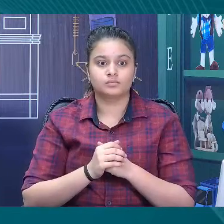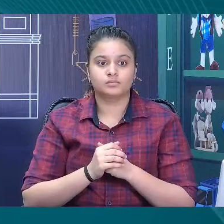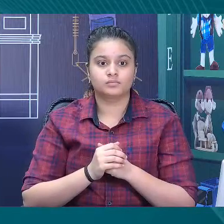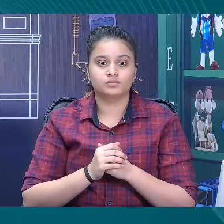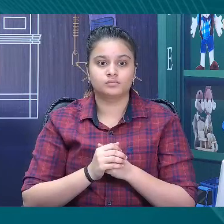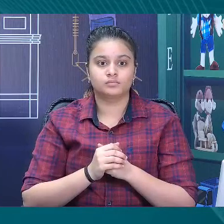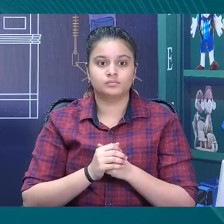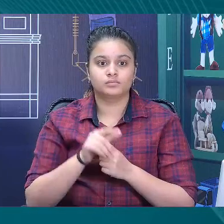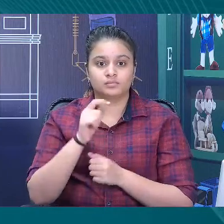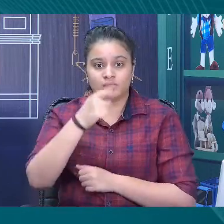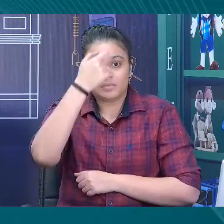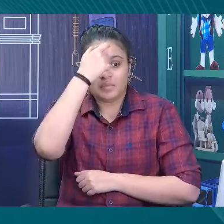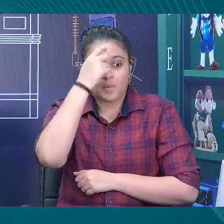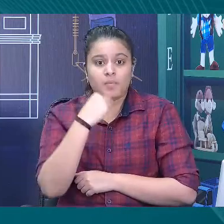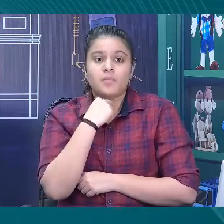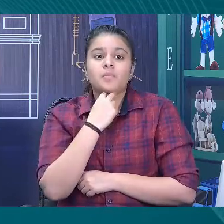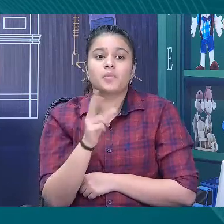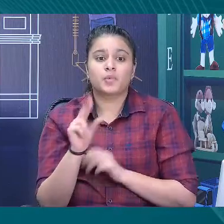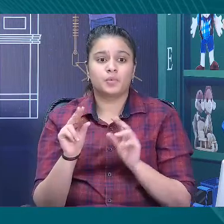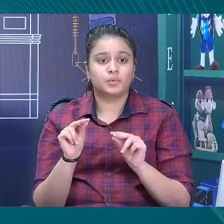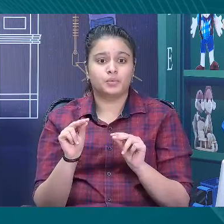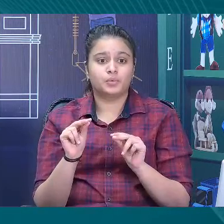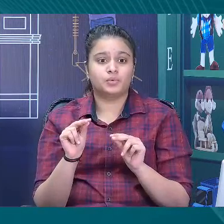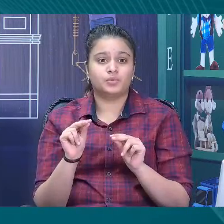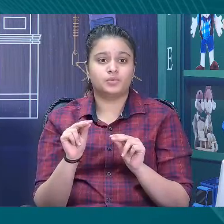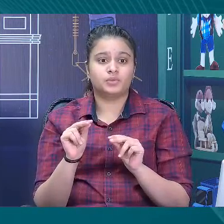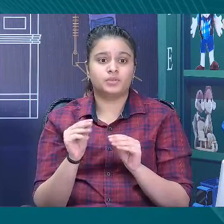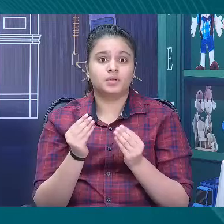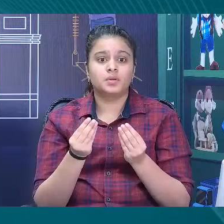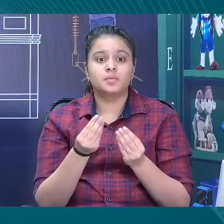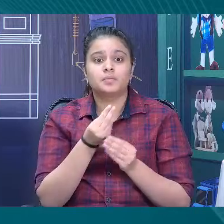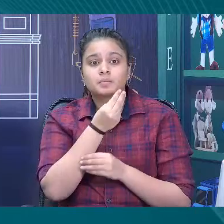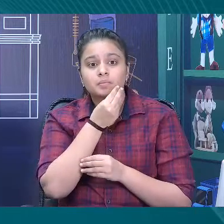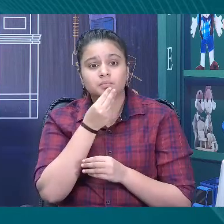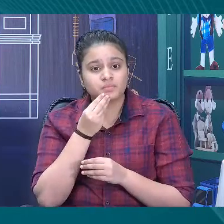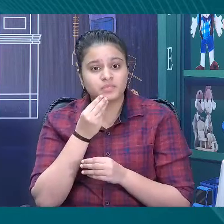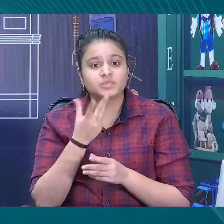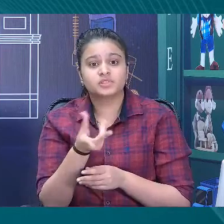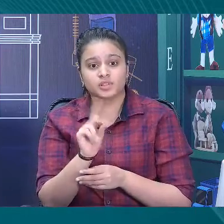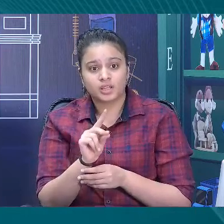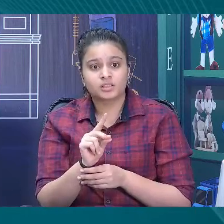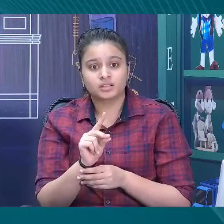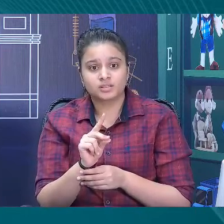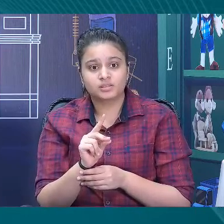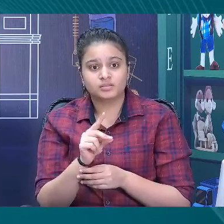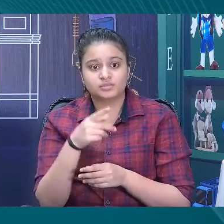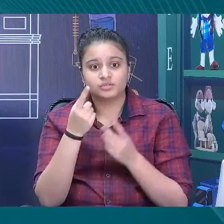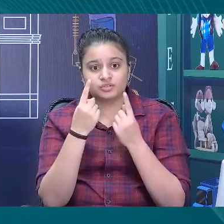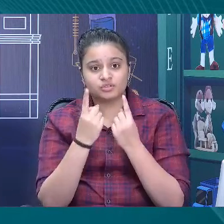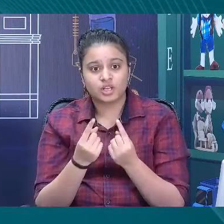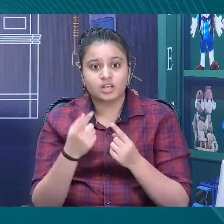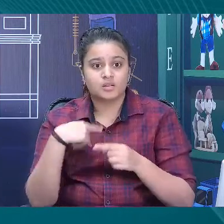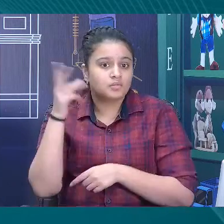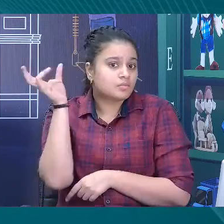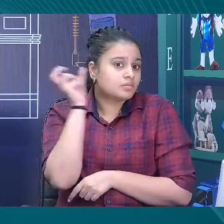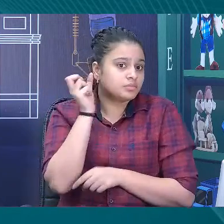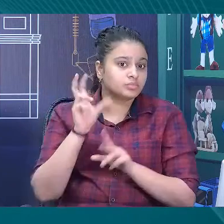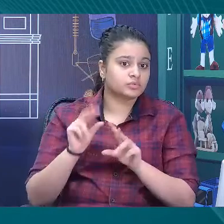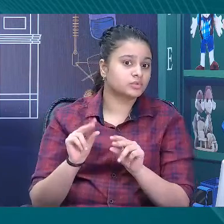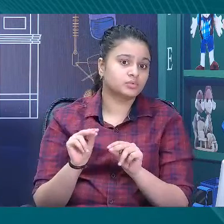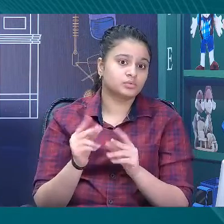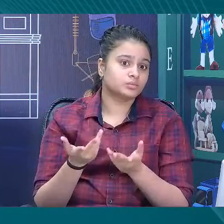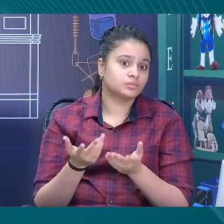ma'am, we have a problem with the audio here. Can you please rectify it at your end? We are not able to listen to